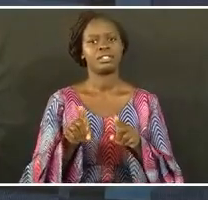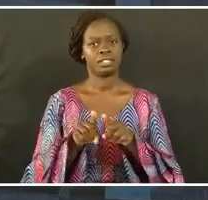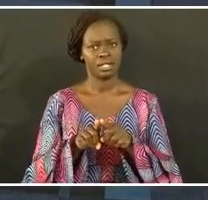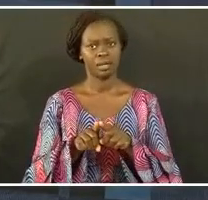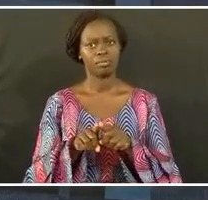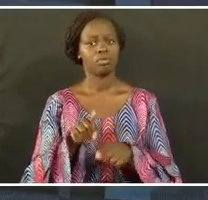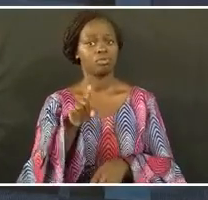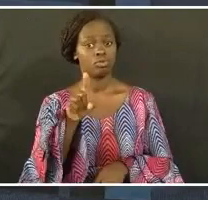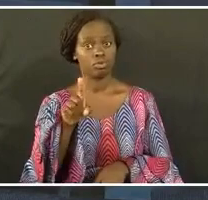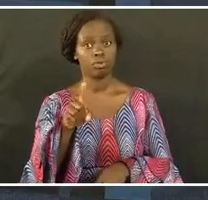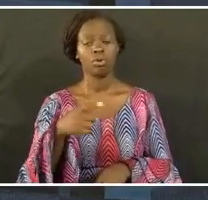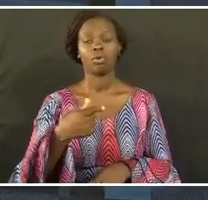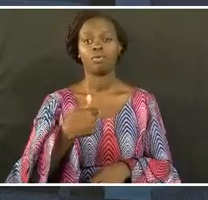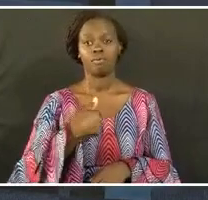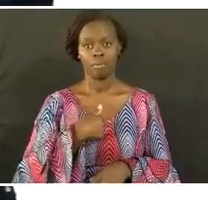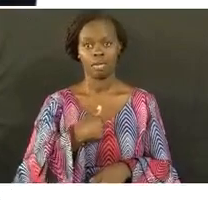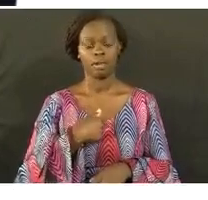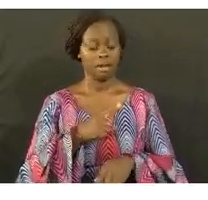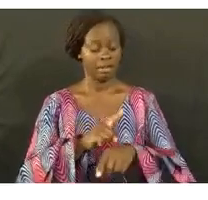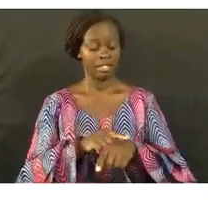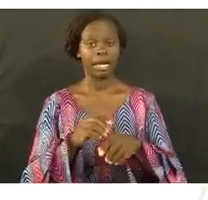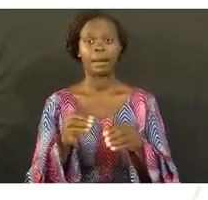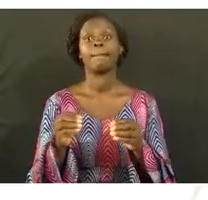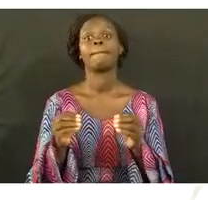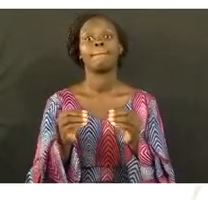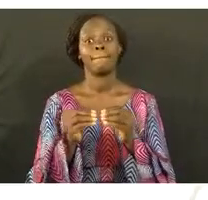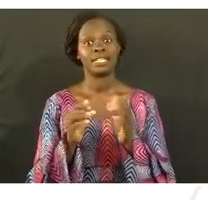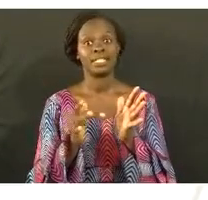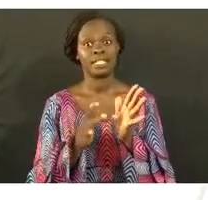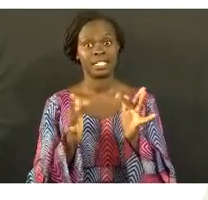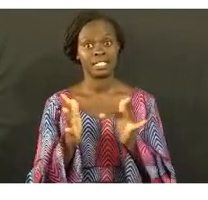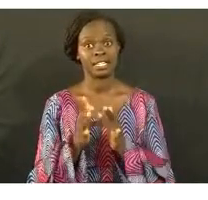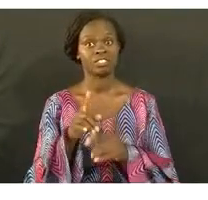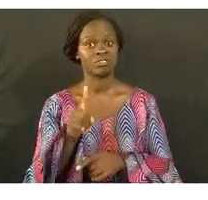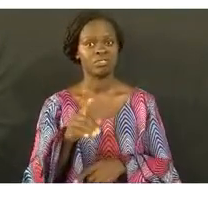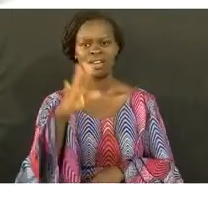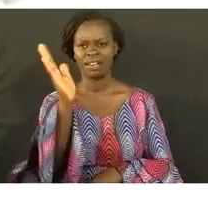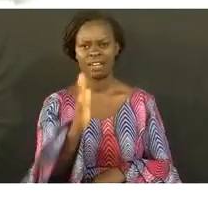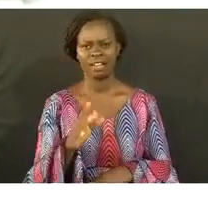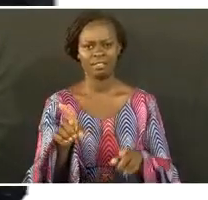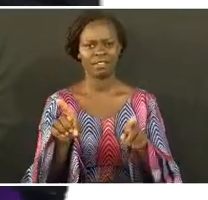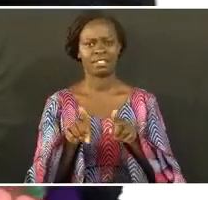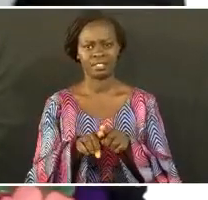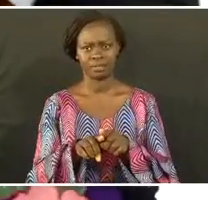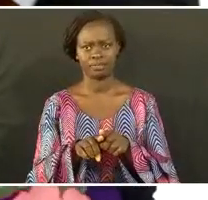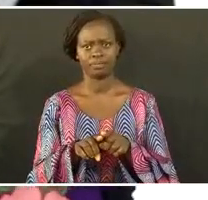love of God, we never remain the same. It always changes.